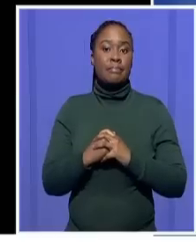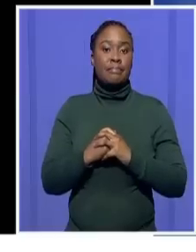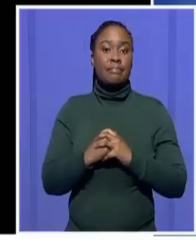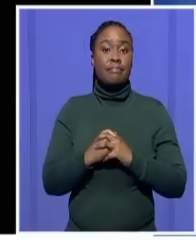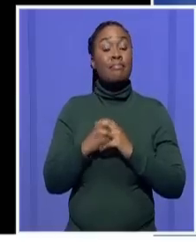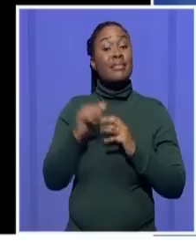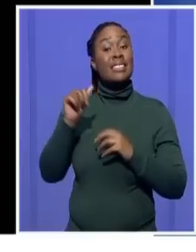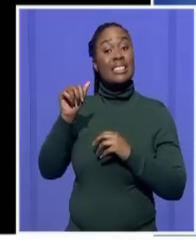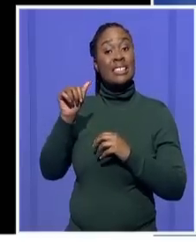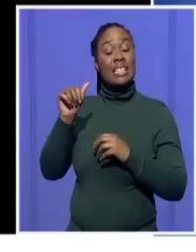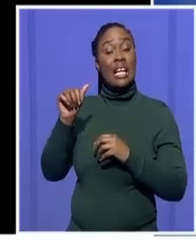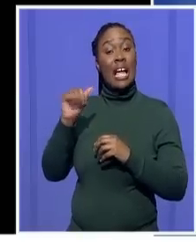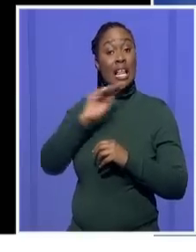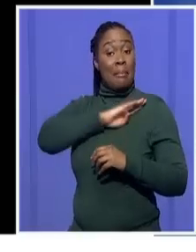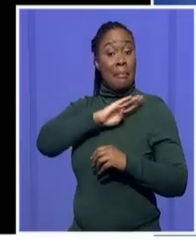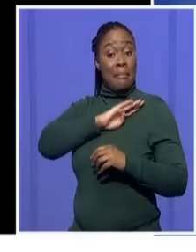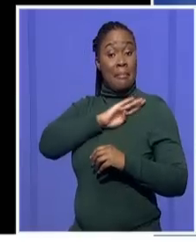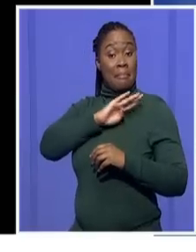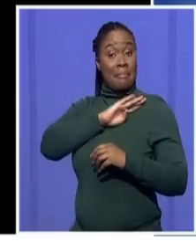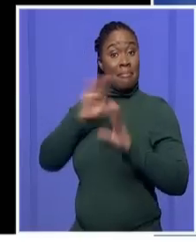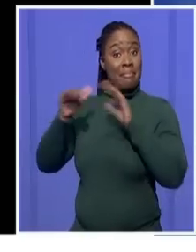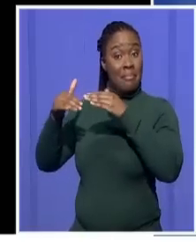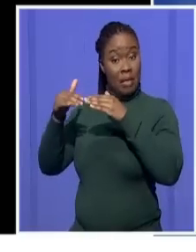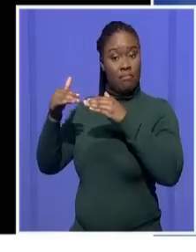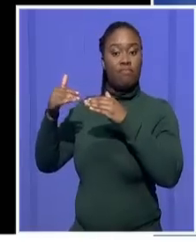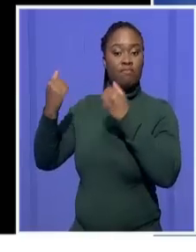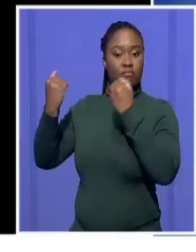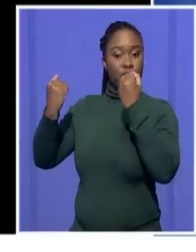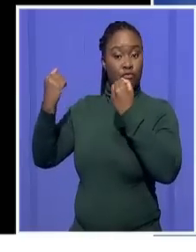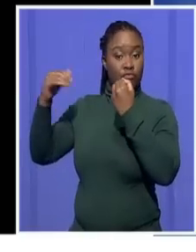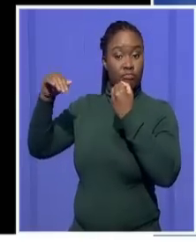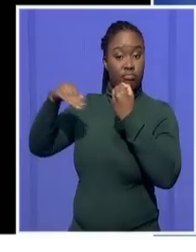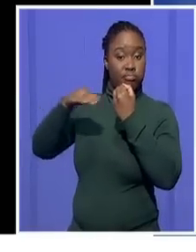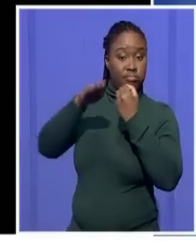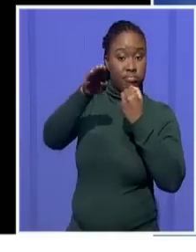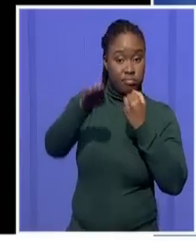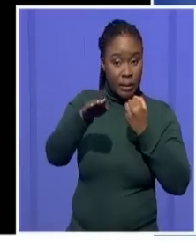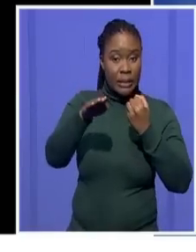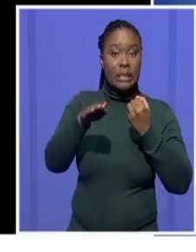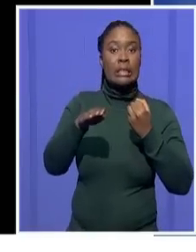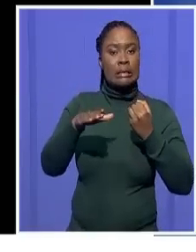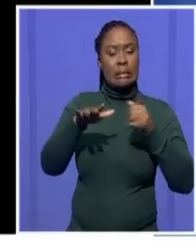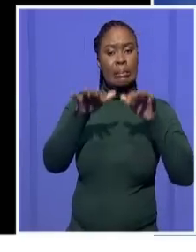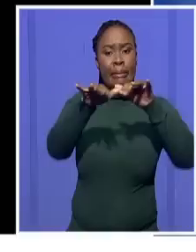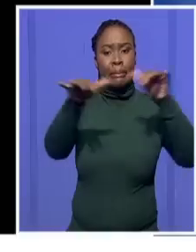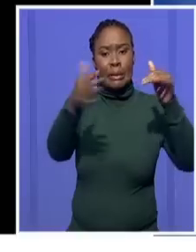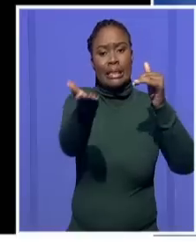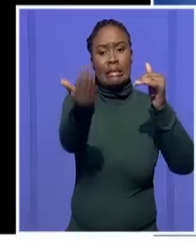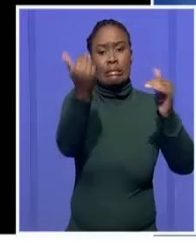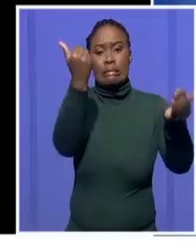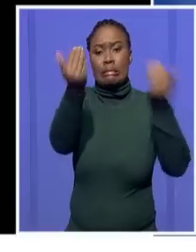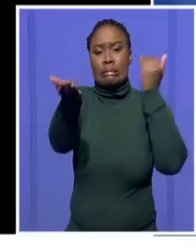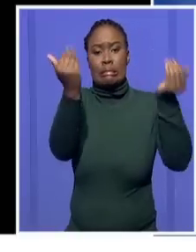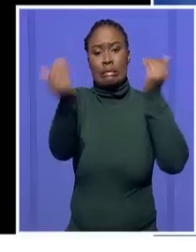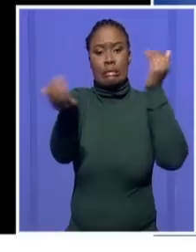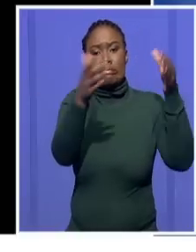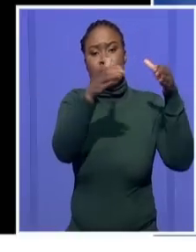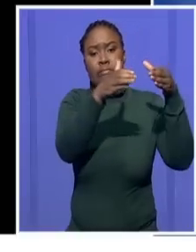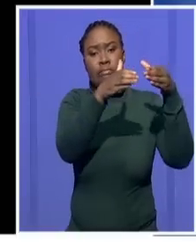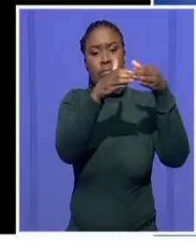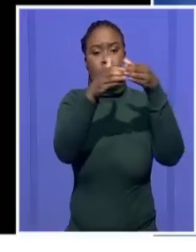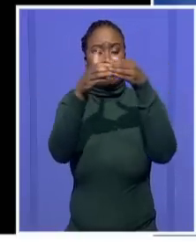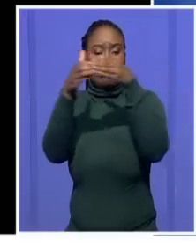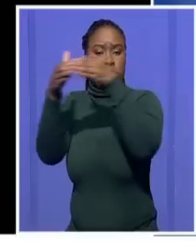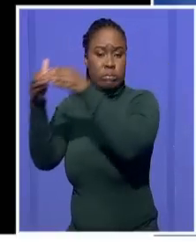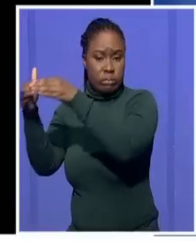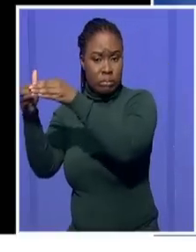and they are right at the far end of this little town trying to evacuate residents and holidaymakers that are